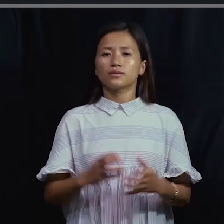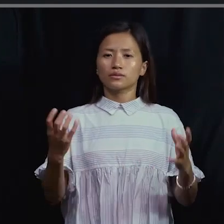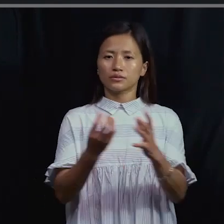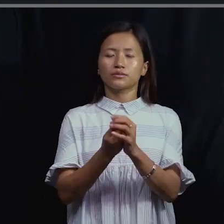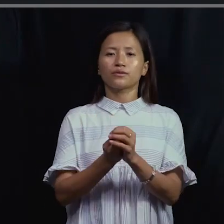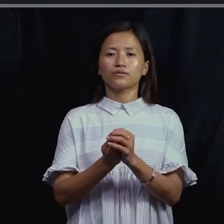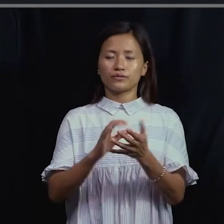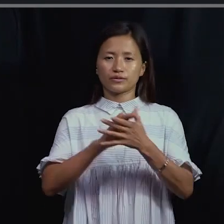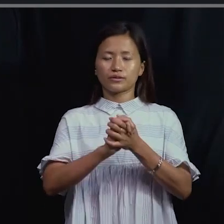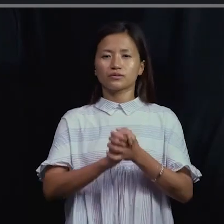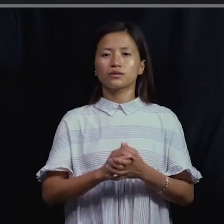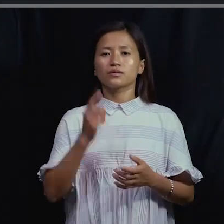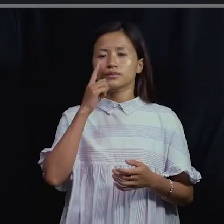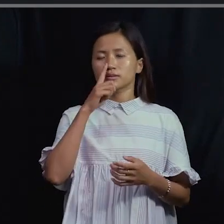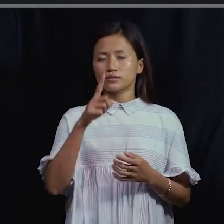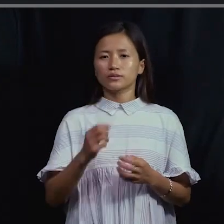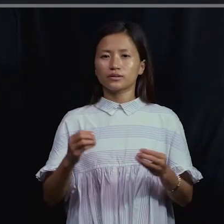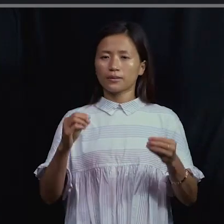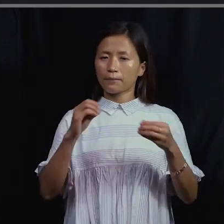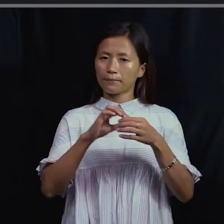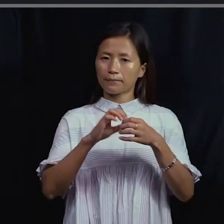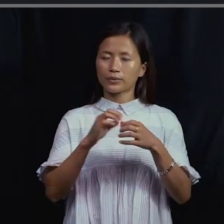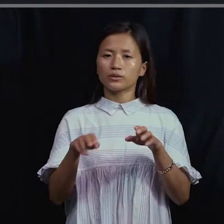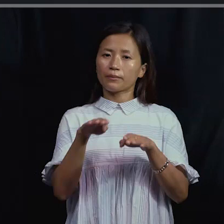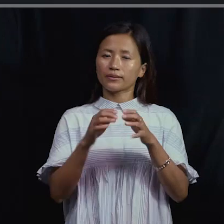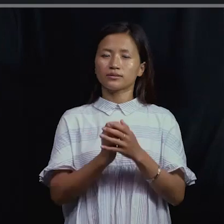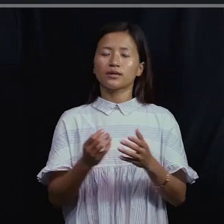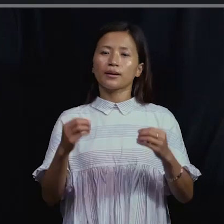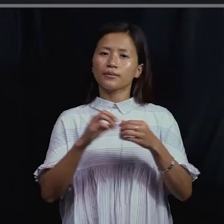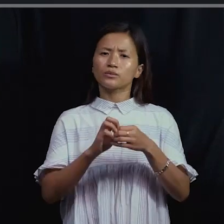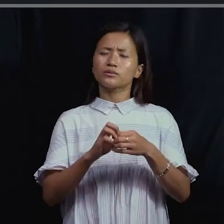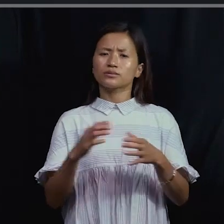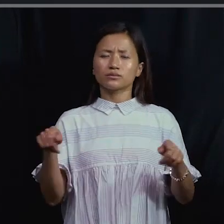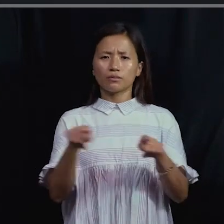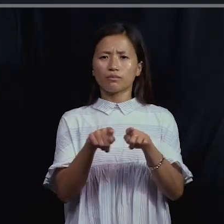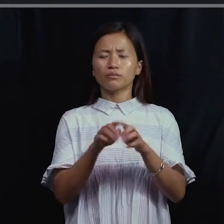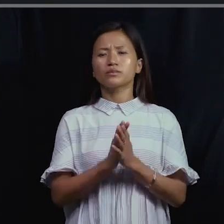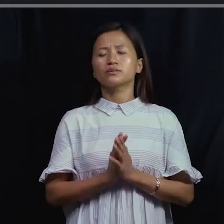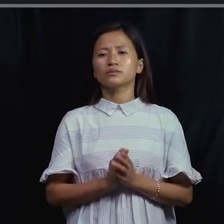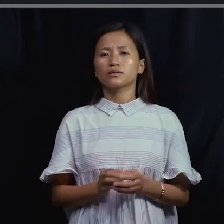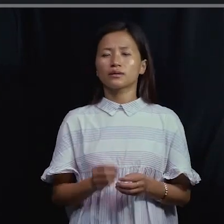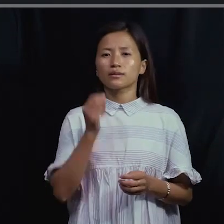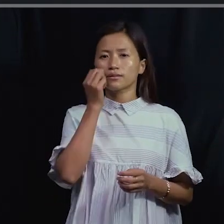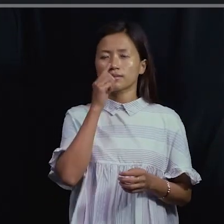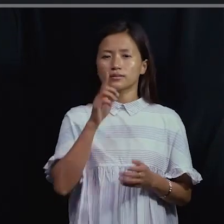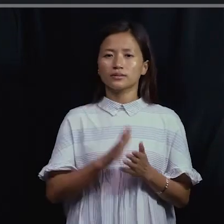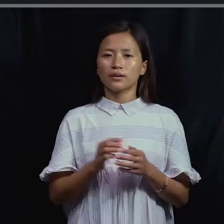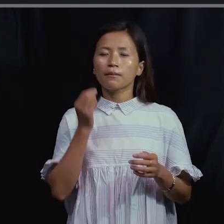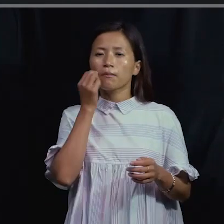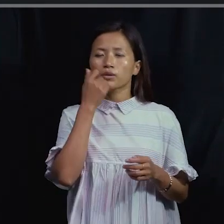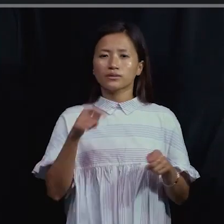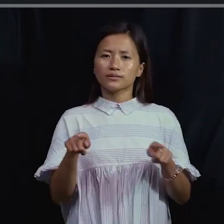of friends, right? So girls will try to mingle with girls, boys with boys. Likewise, so even for the girls